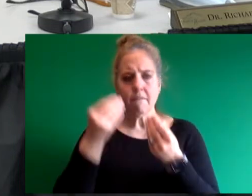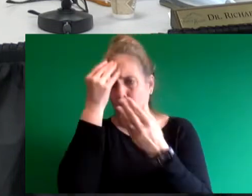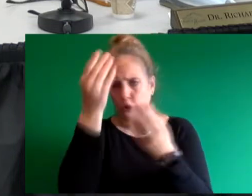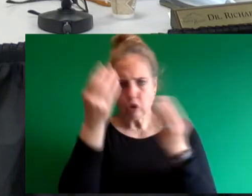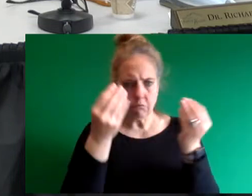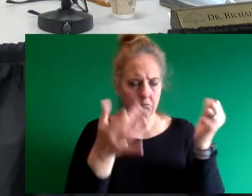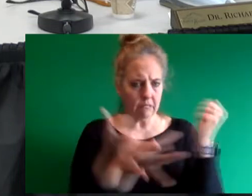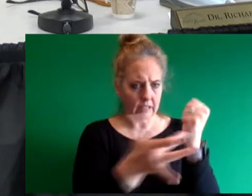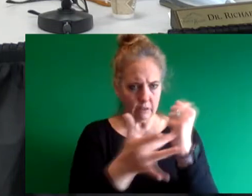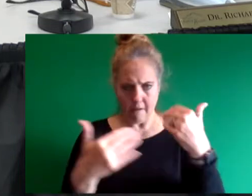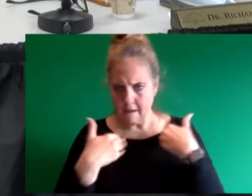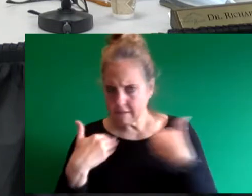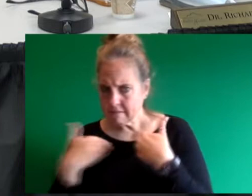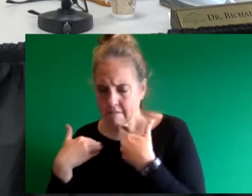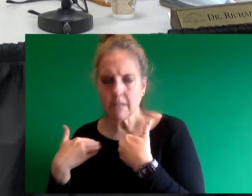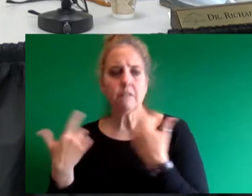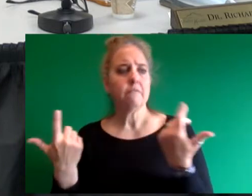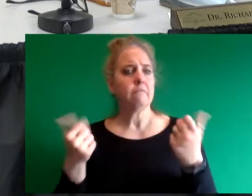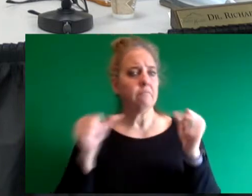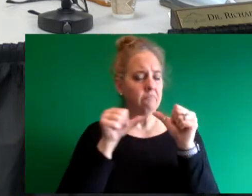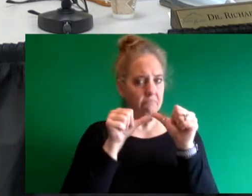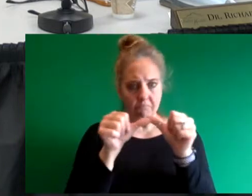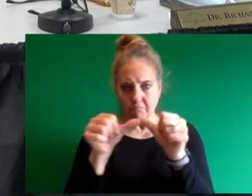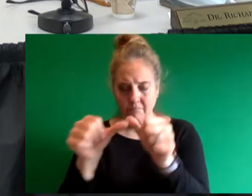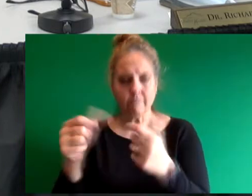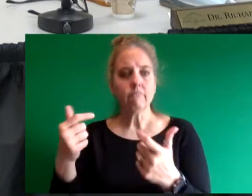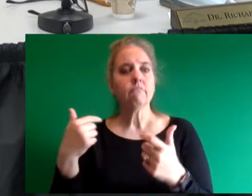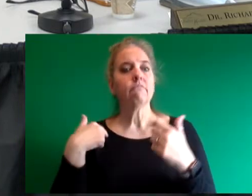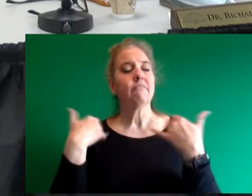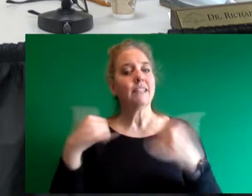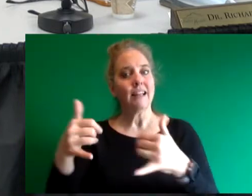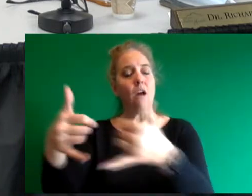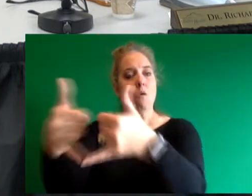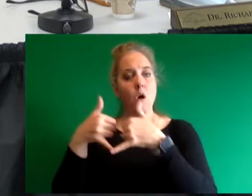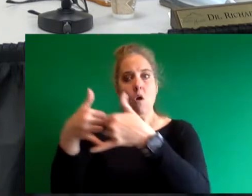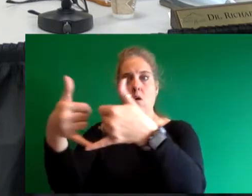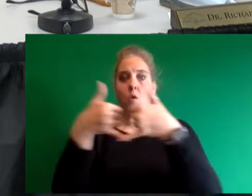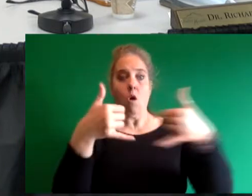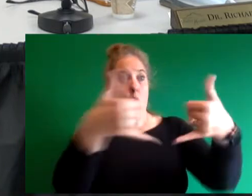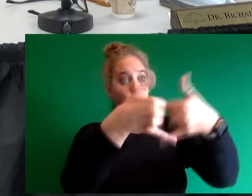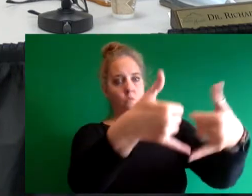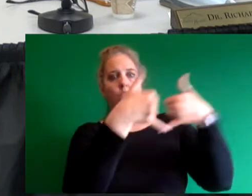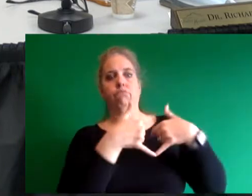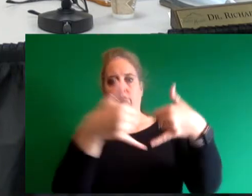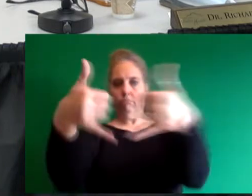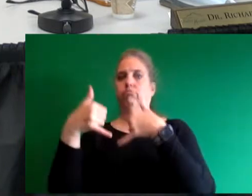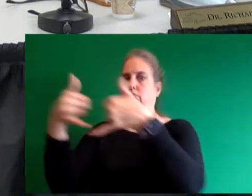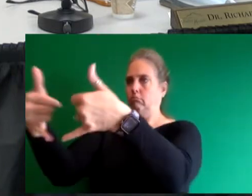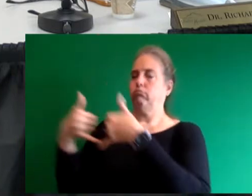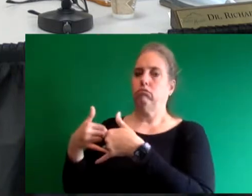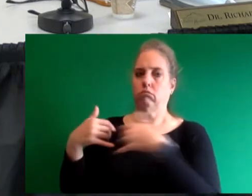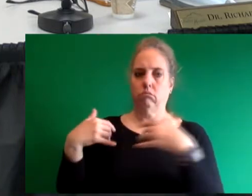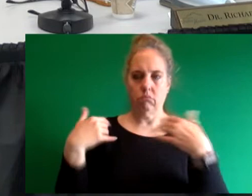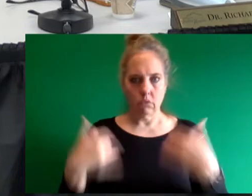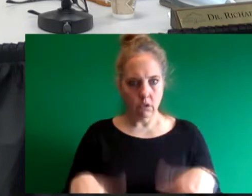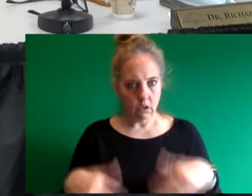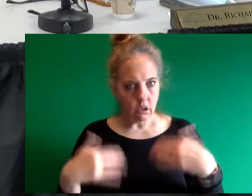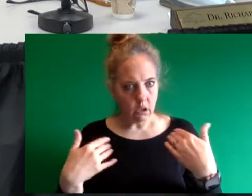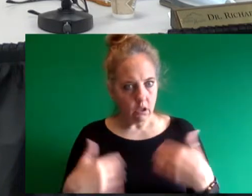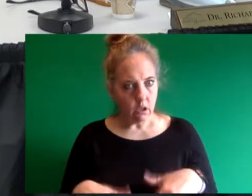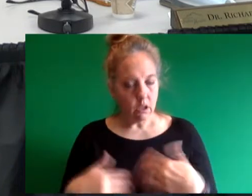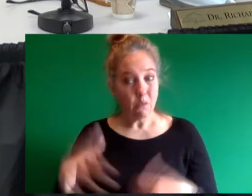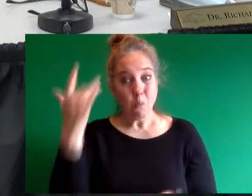some outstanding awards. And it's because of the leadership and the expertise of the